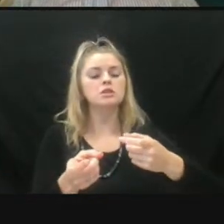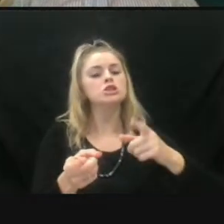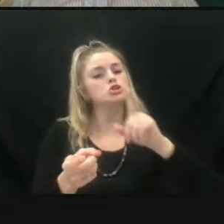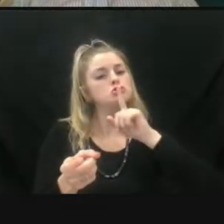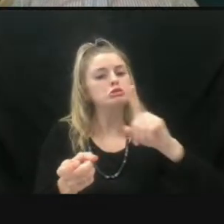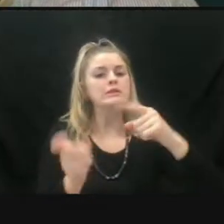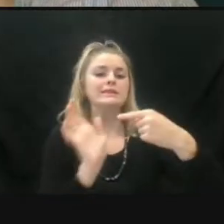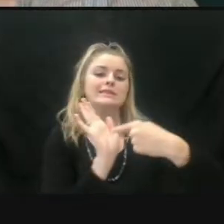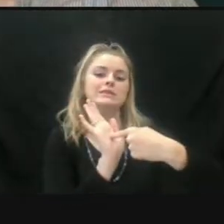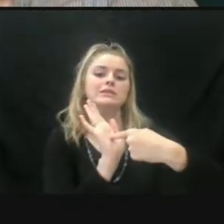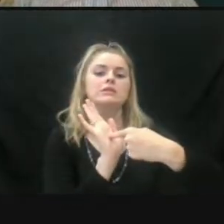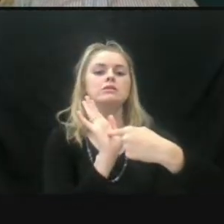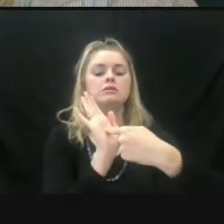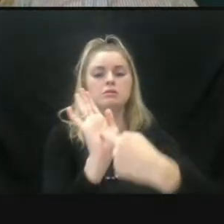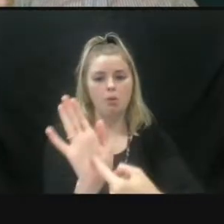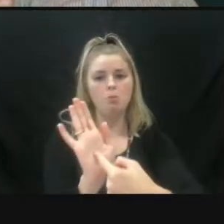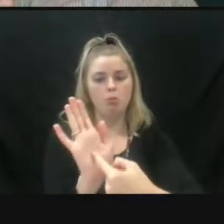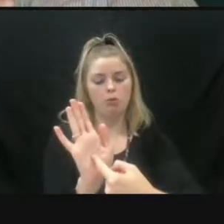the wampum beads was